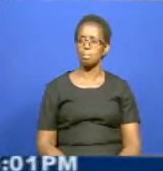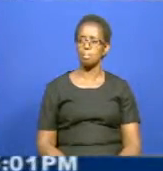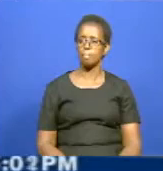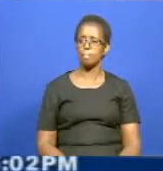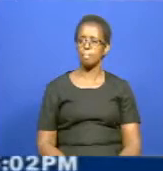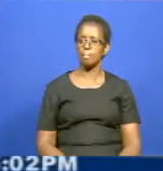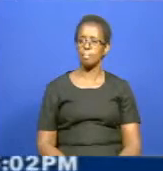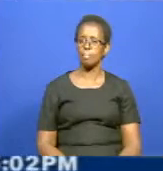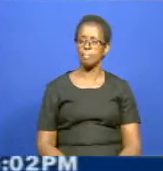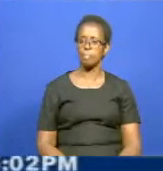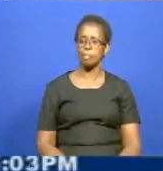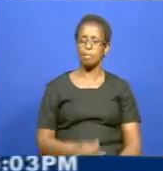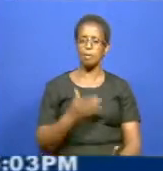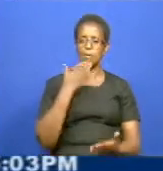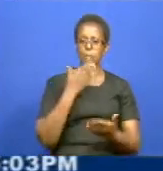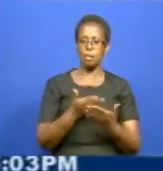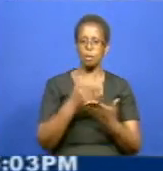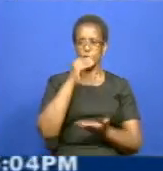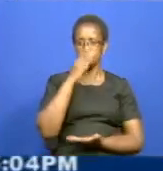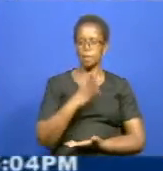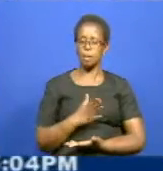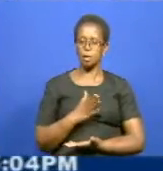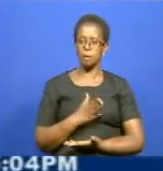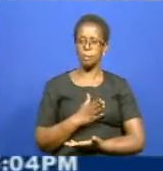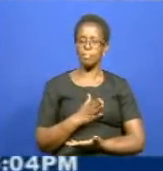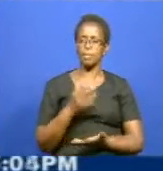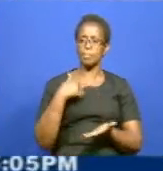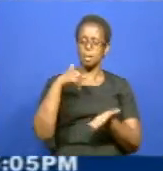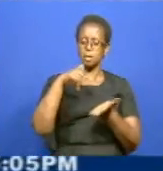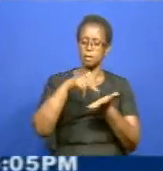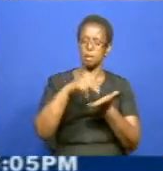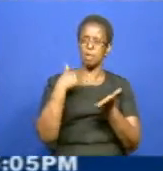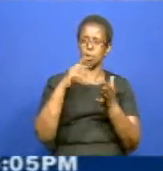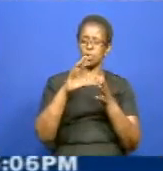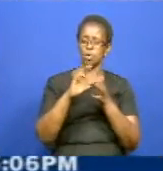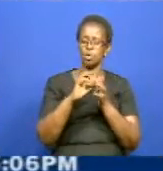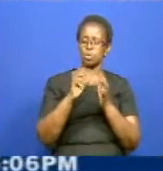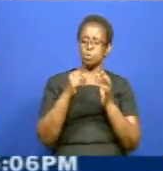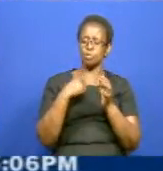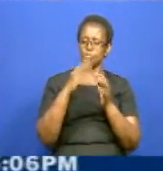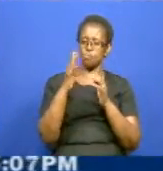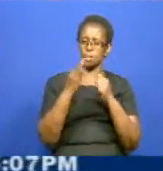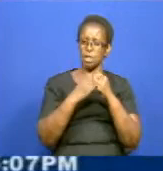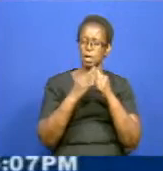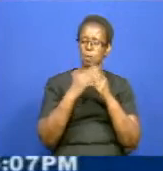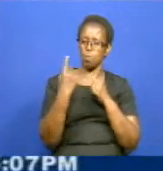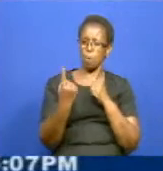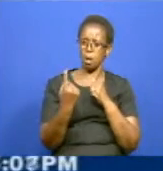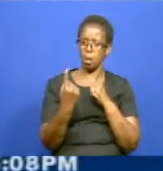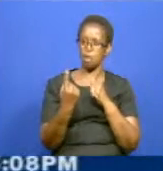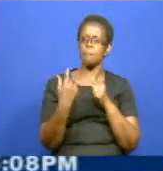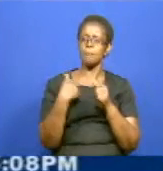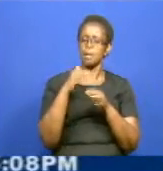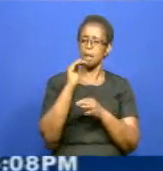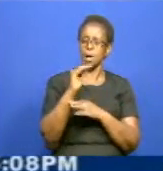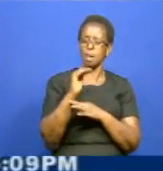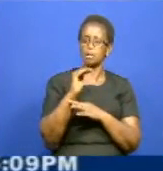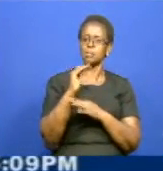I rise pursuant to Standing Order 48.1 to seek a statement from the Standing Committee on